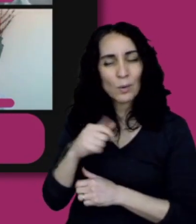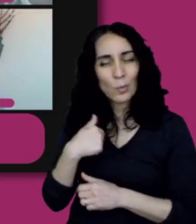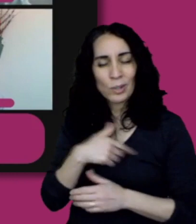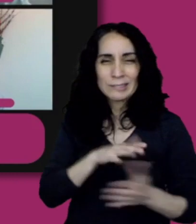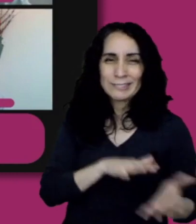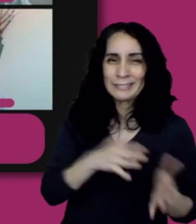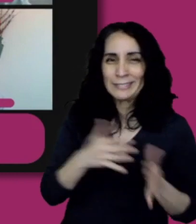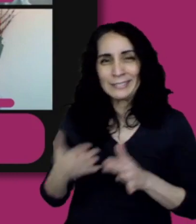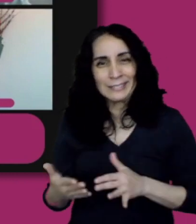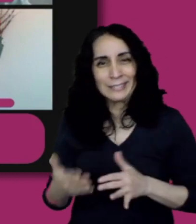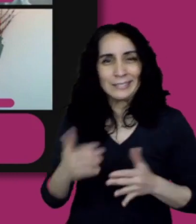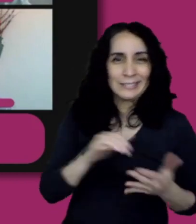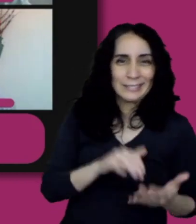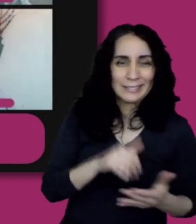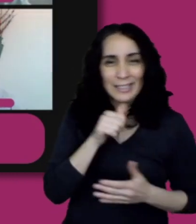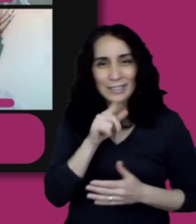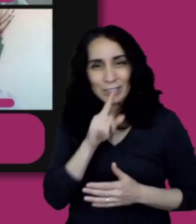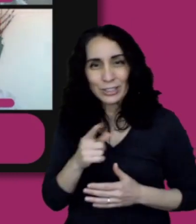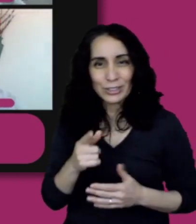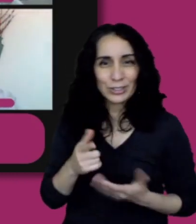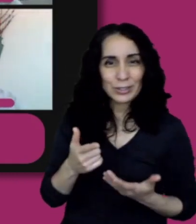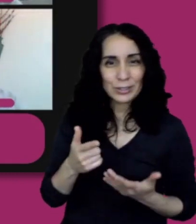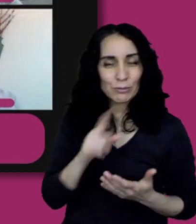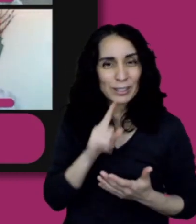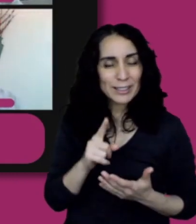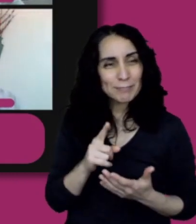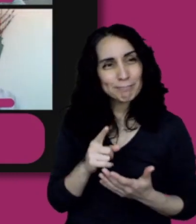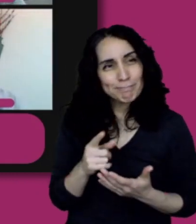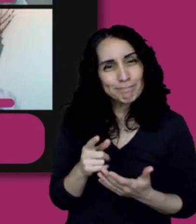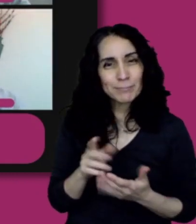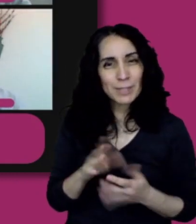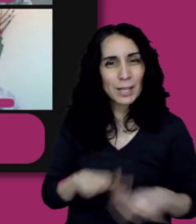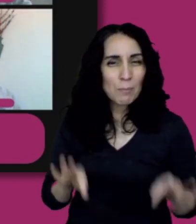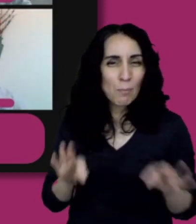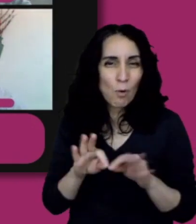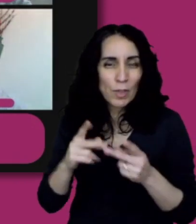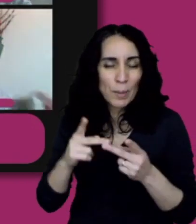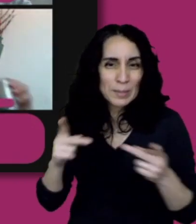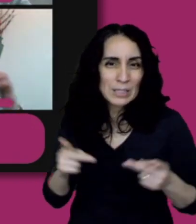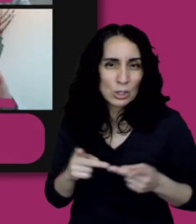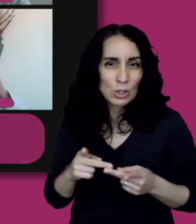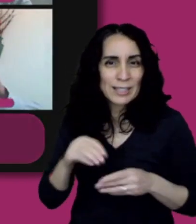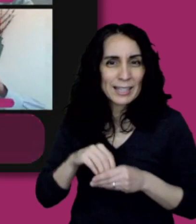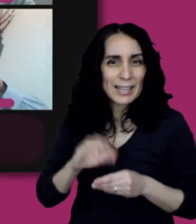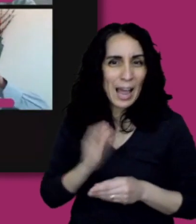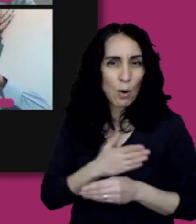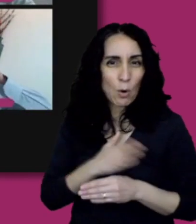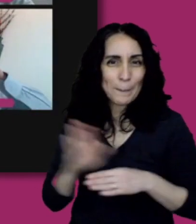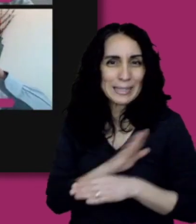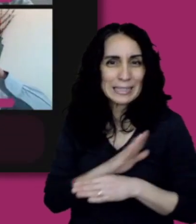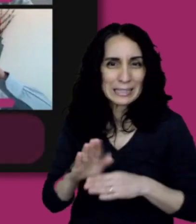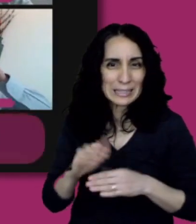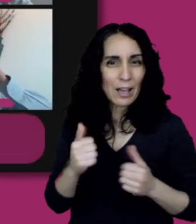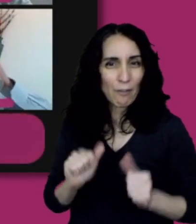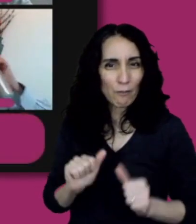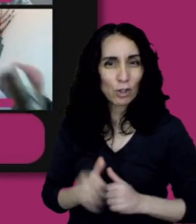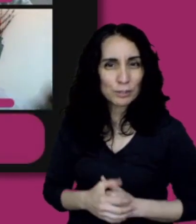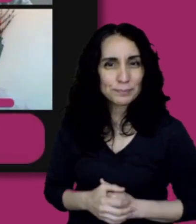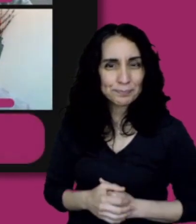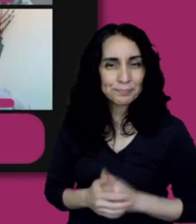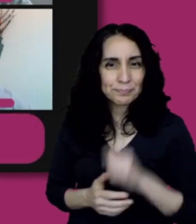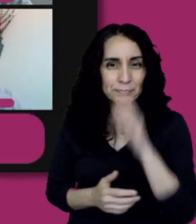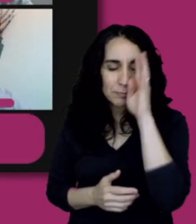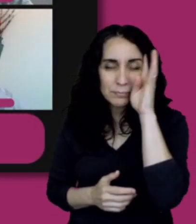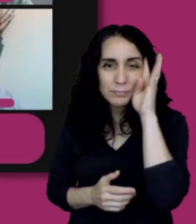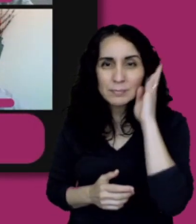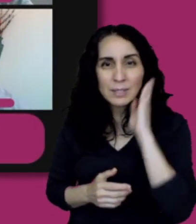forth on social media and on its position in our business effort. So